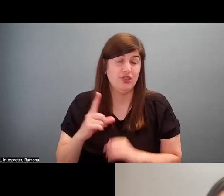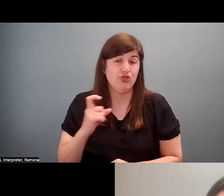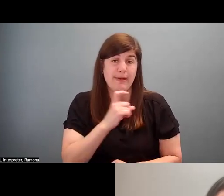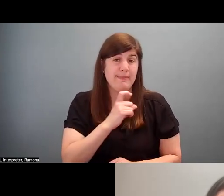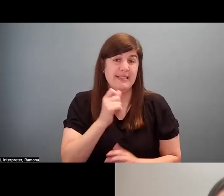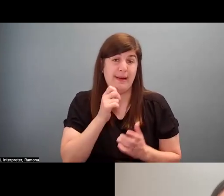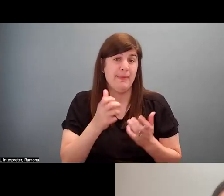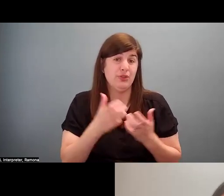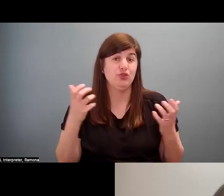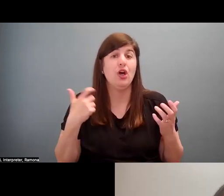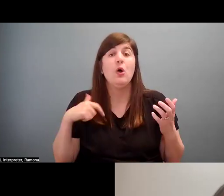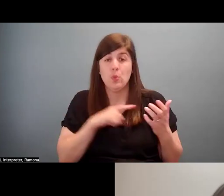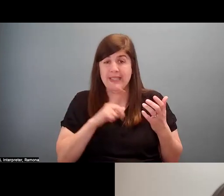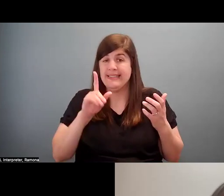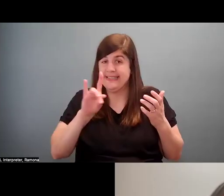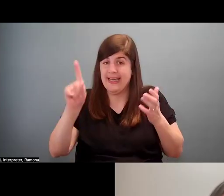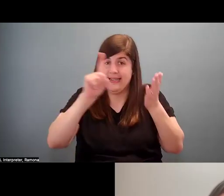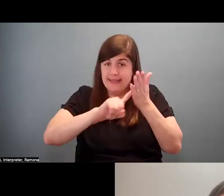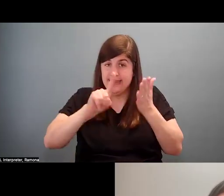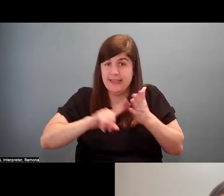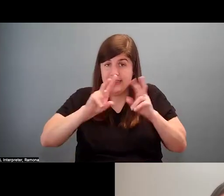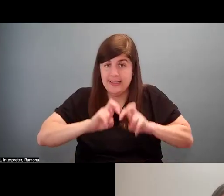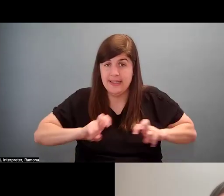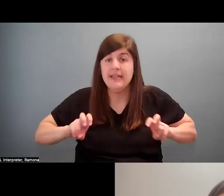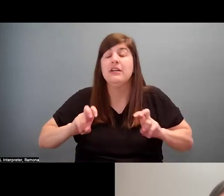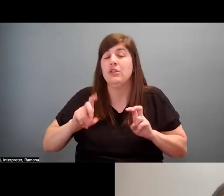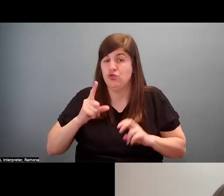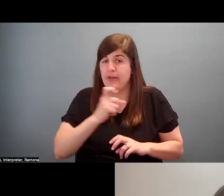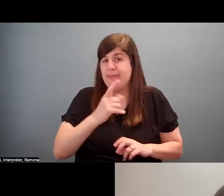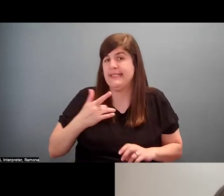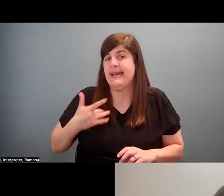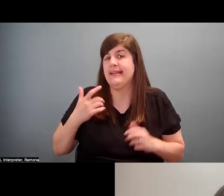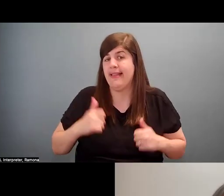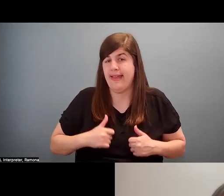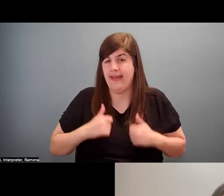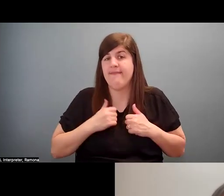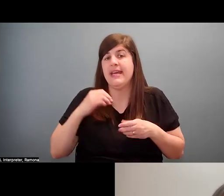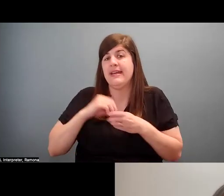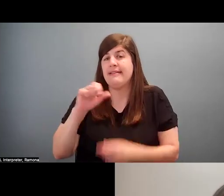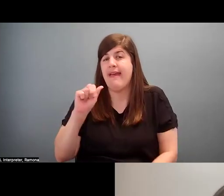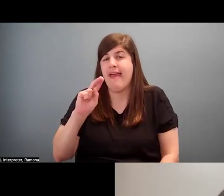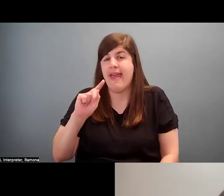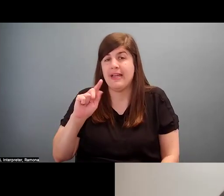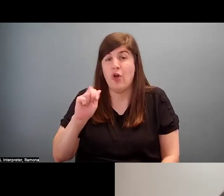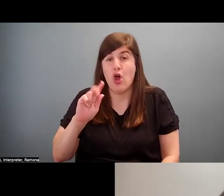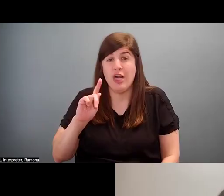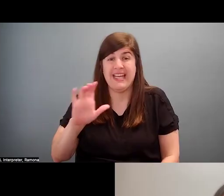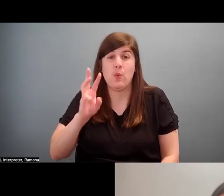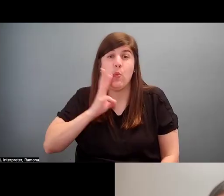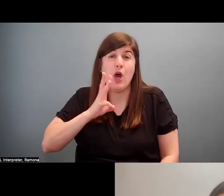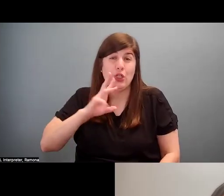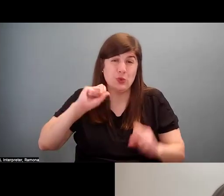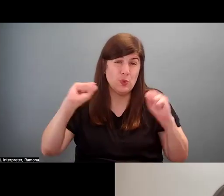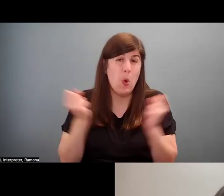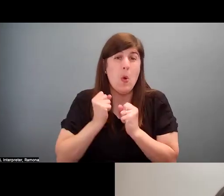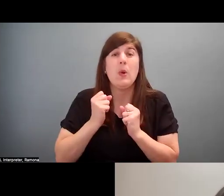is something we looked at because shrimp tend to live, they can live in the Antarctic waters that are very cold, and they can